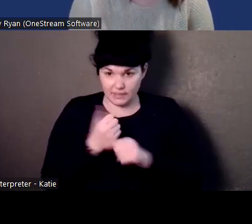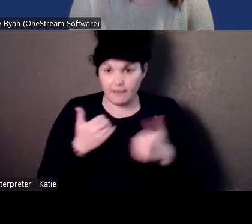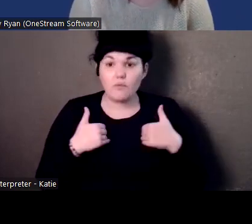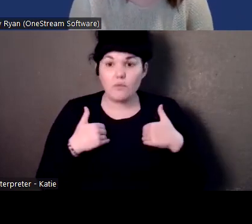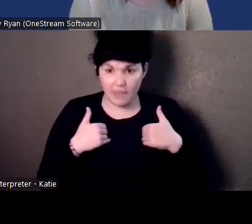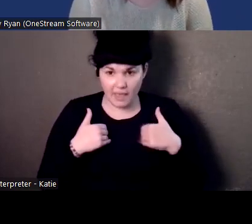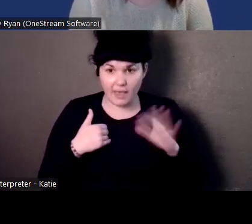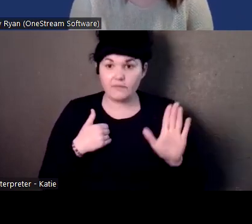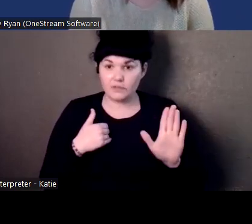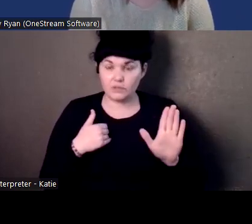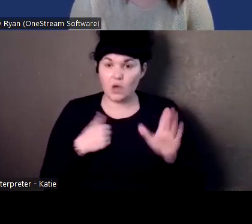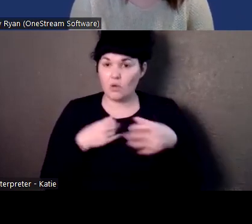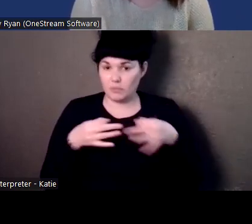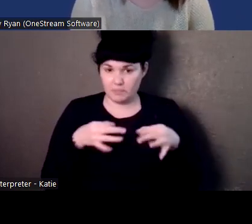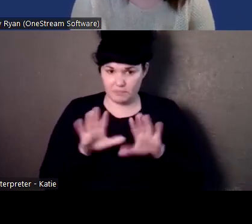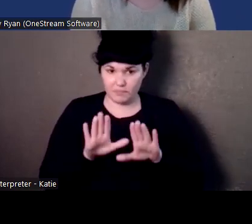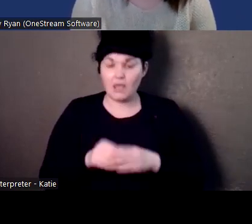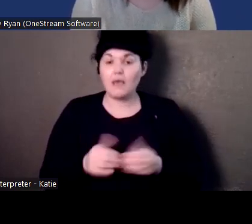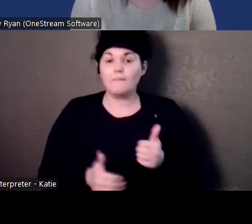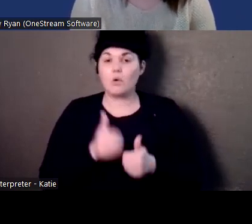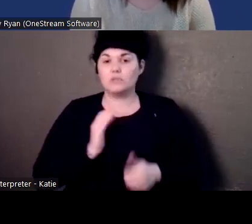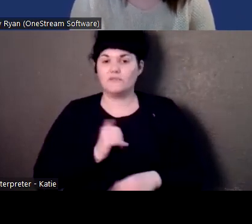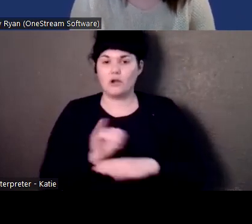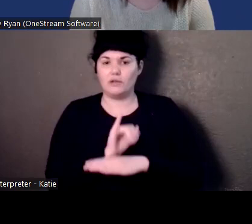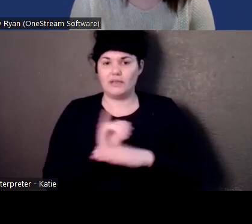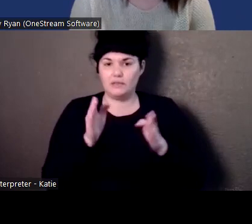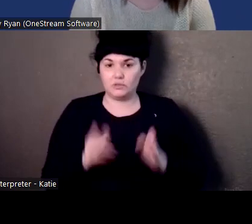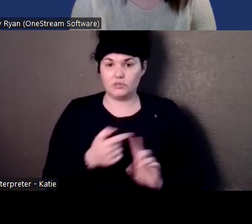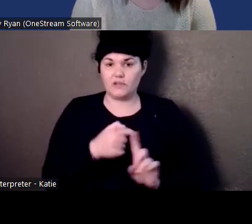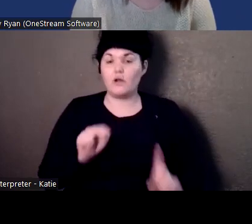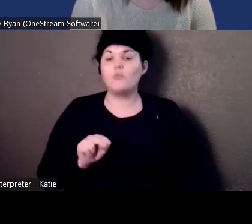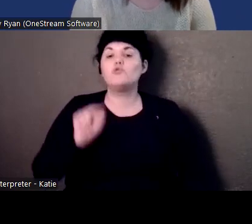interns are based out of North America, especially local